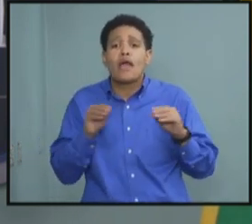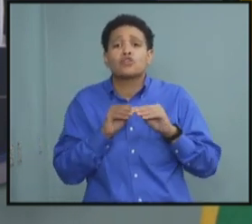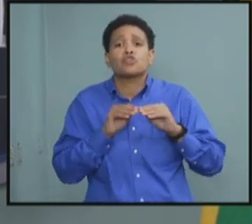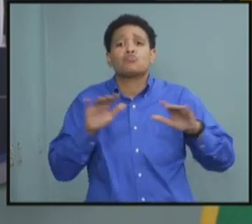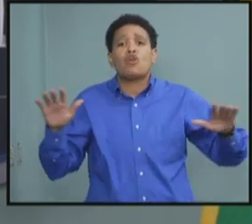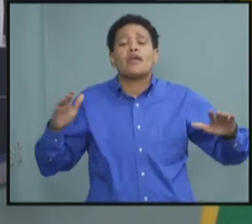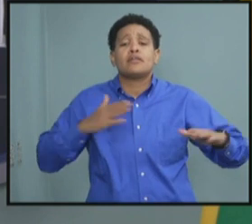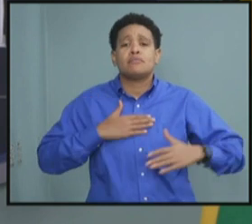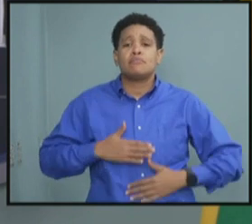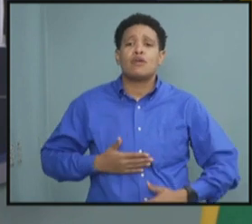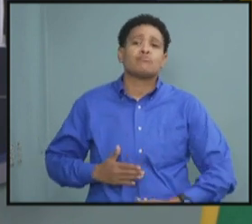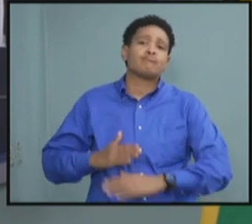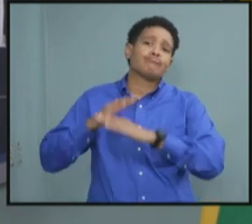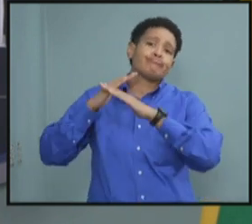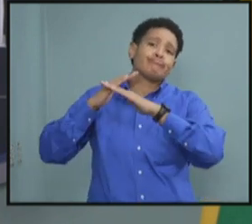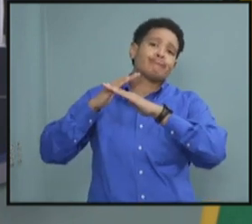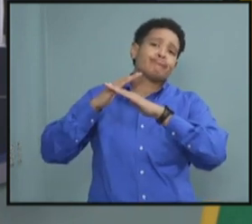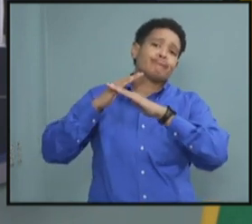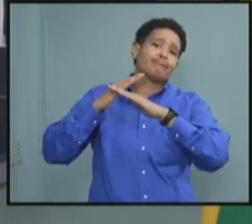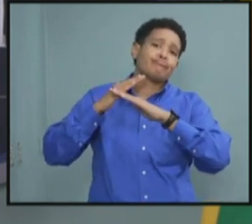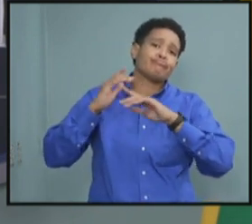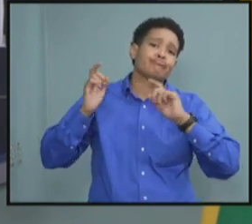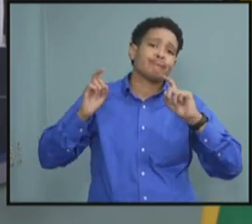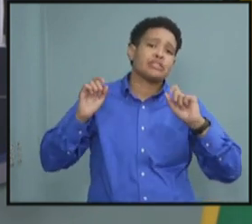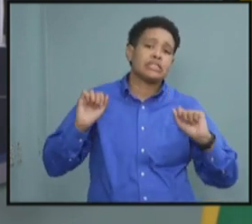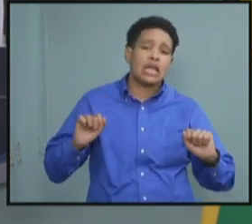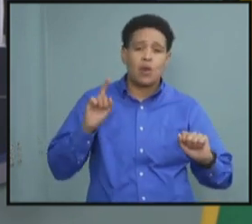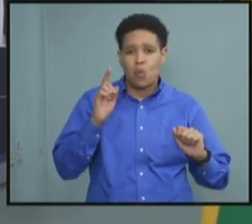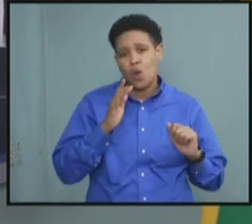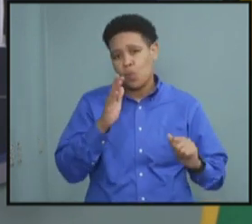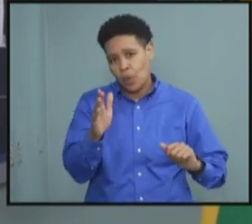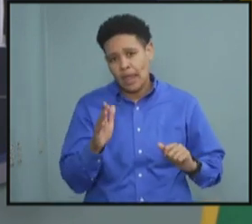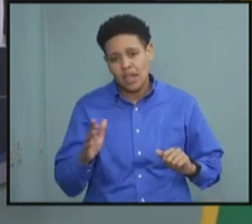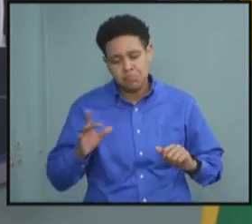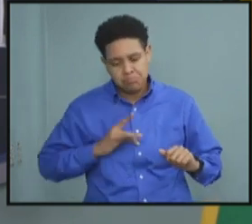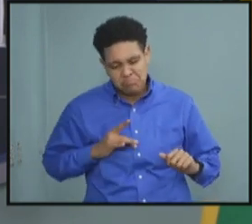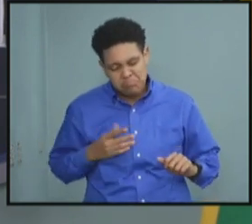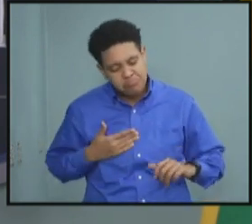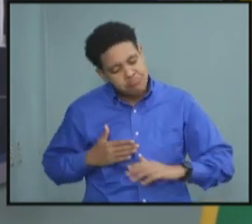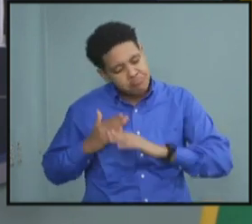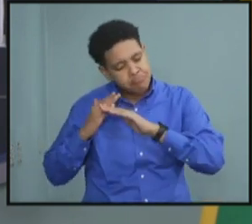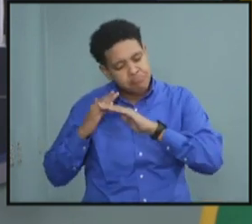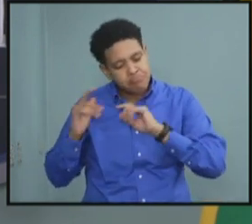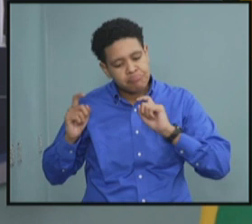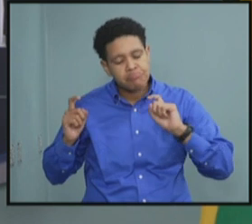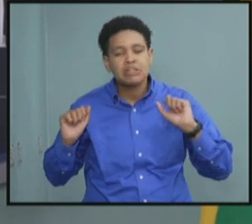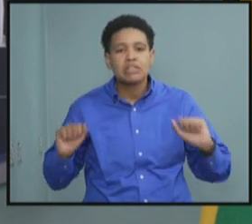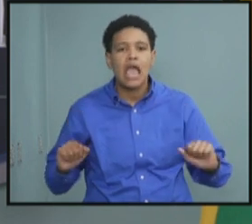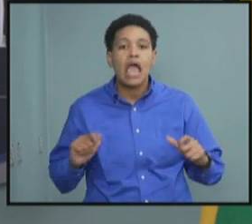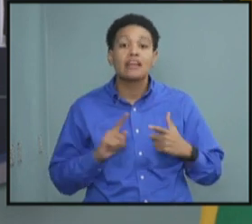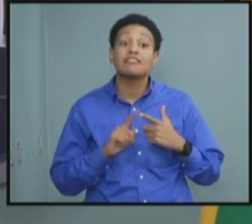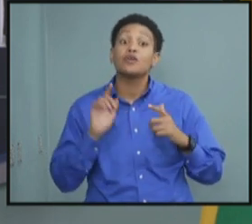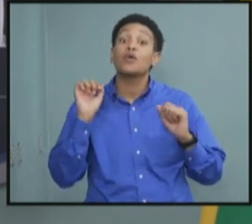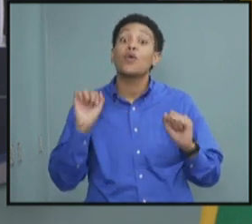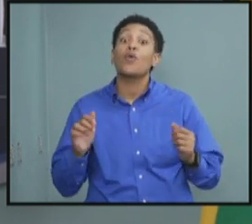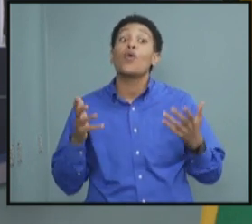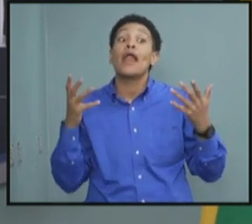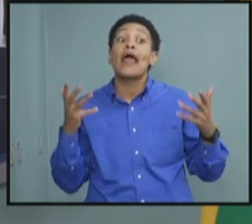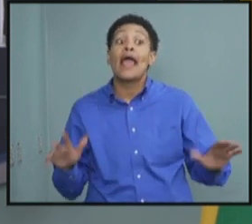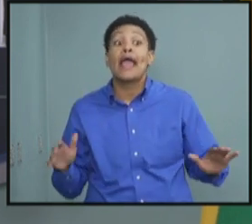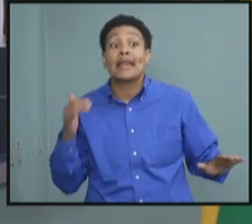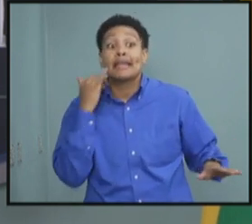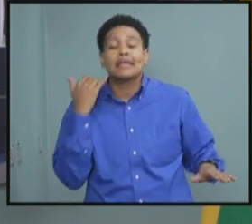immunity in the population. That's one way. It could end if we were able to